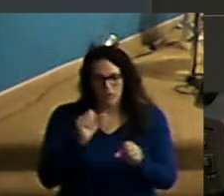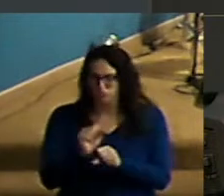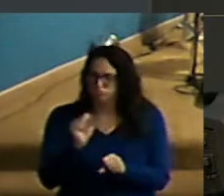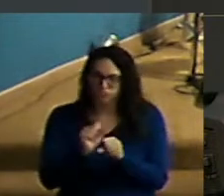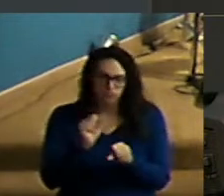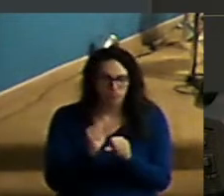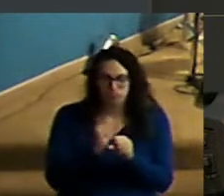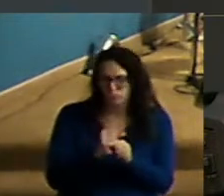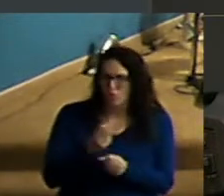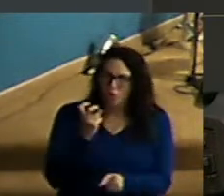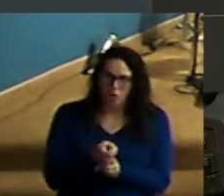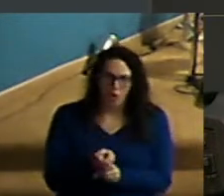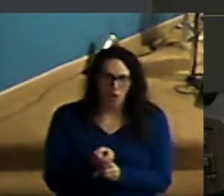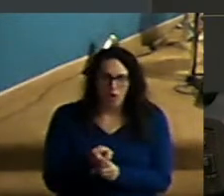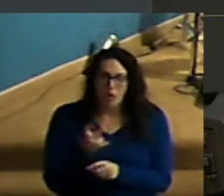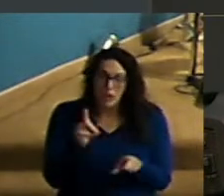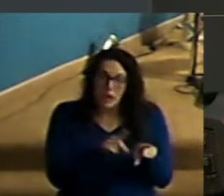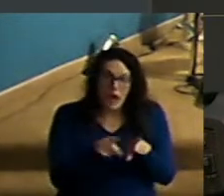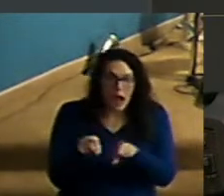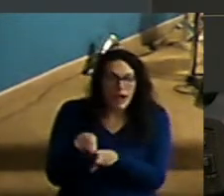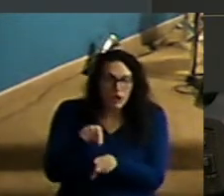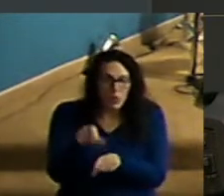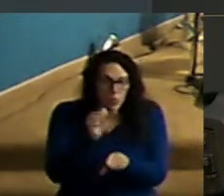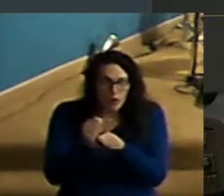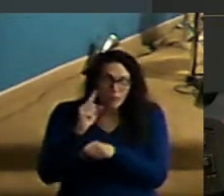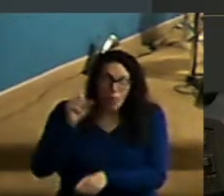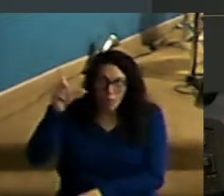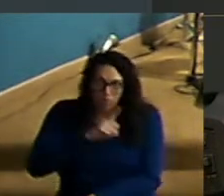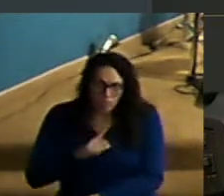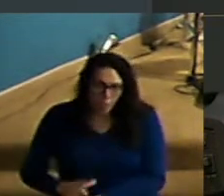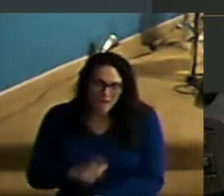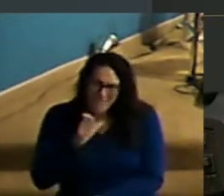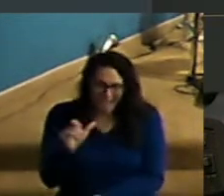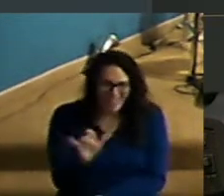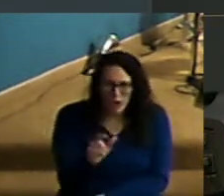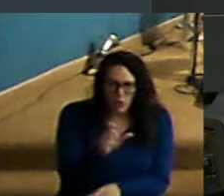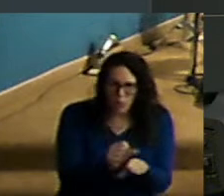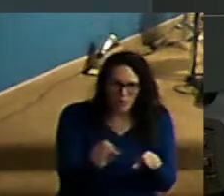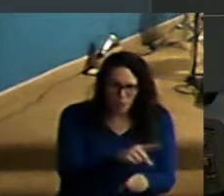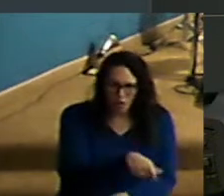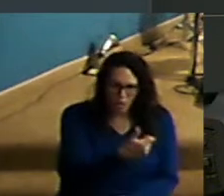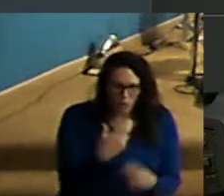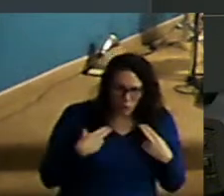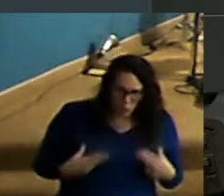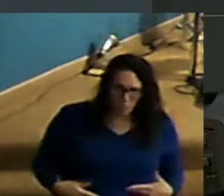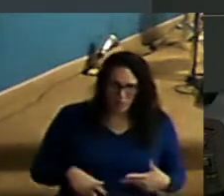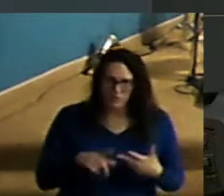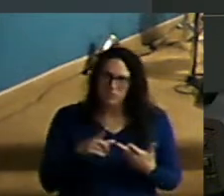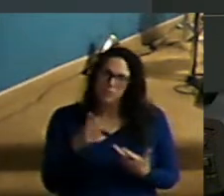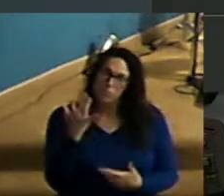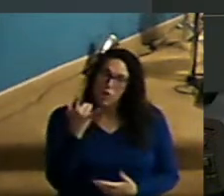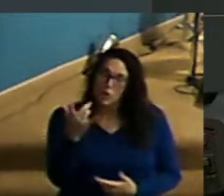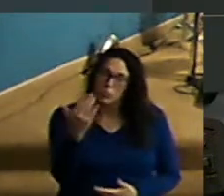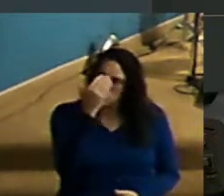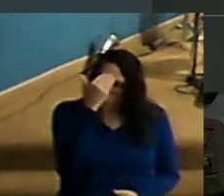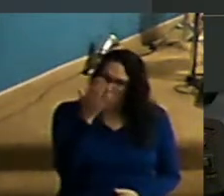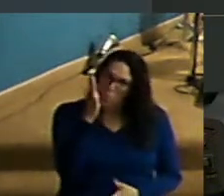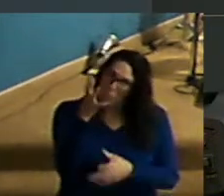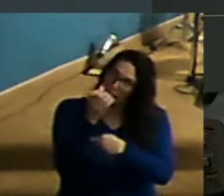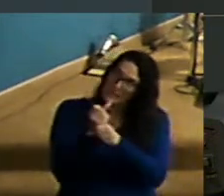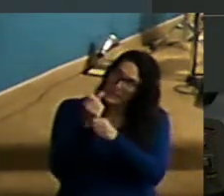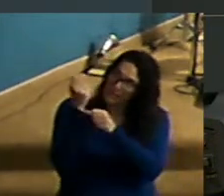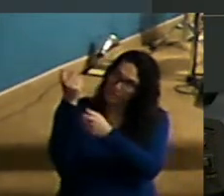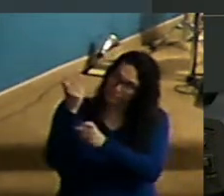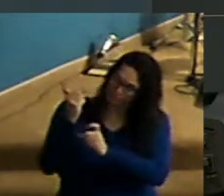your heart as working for the Lord, not for human masters, since you know that you will receive an inheritance from the